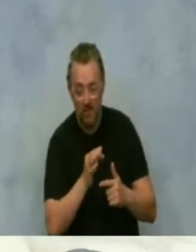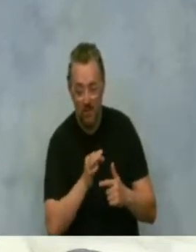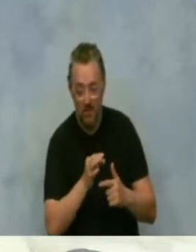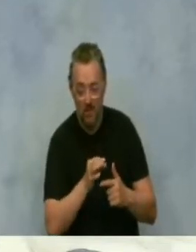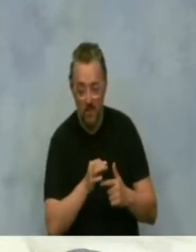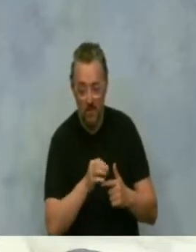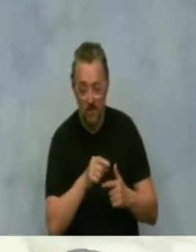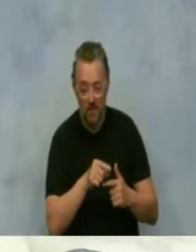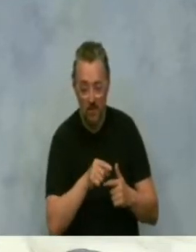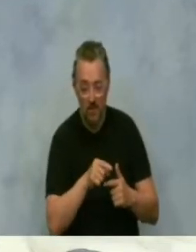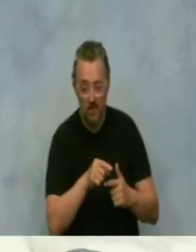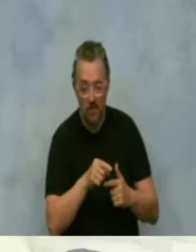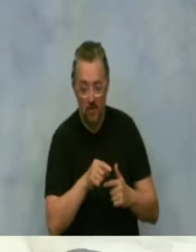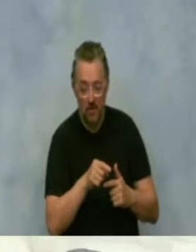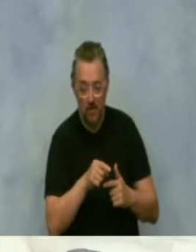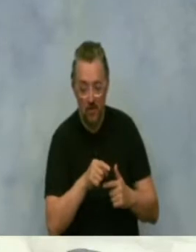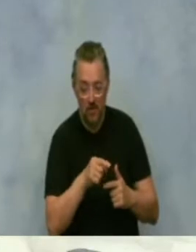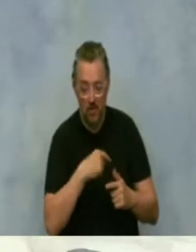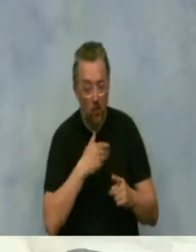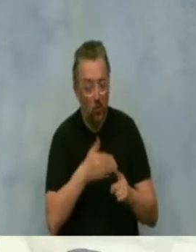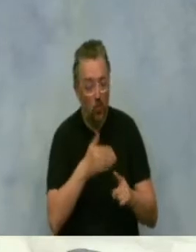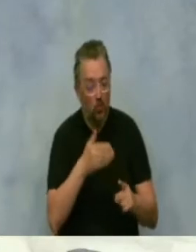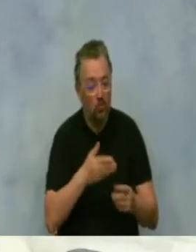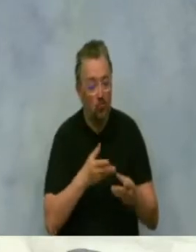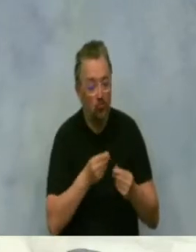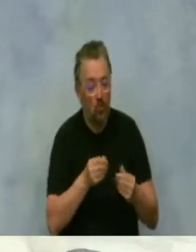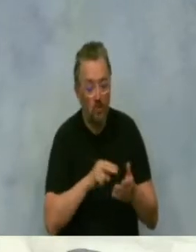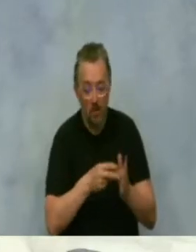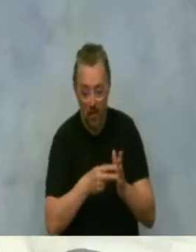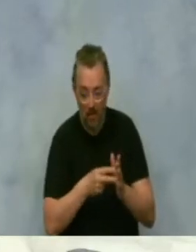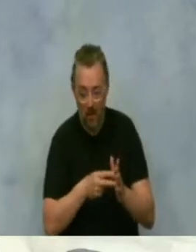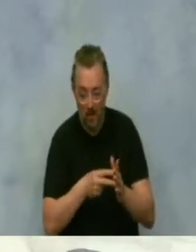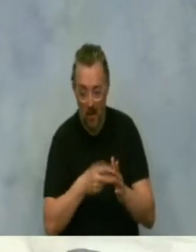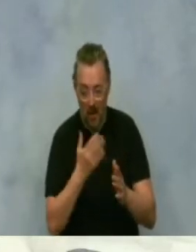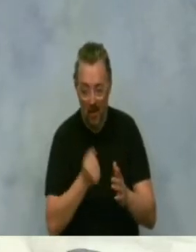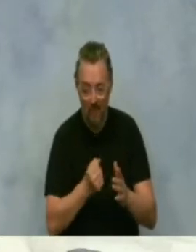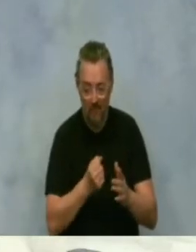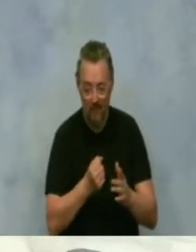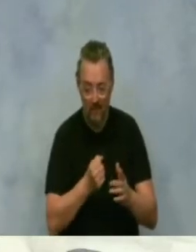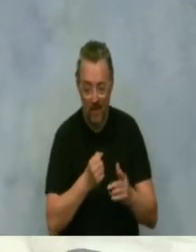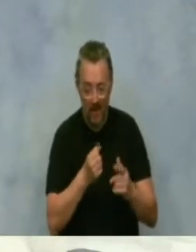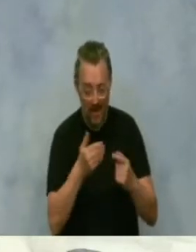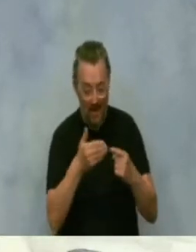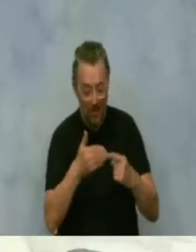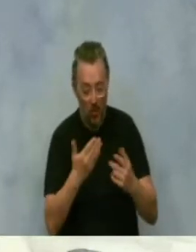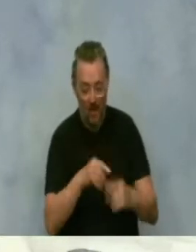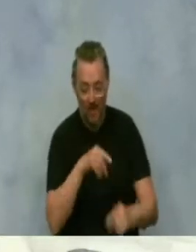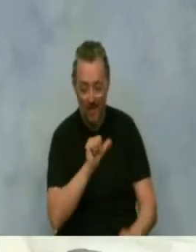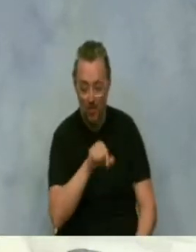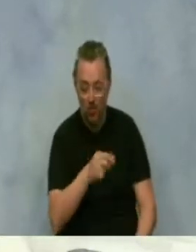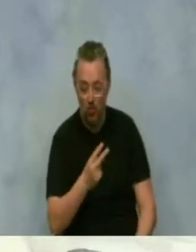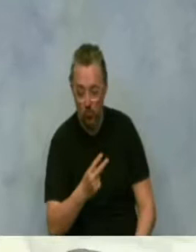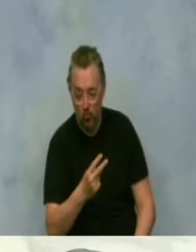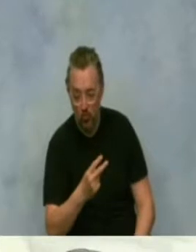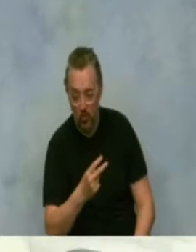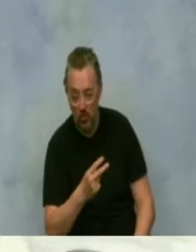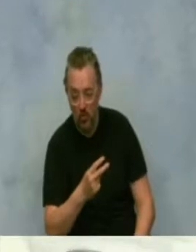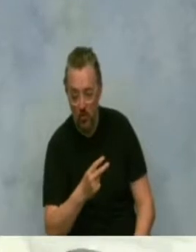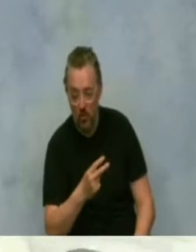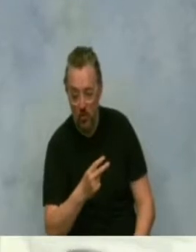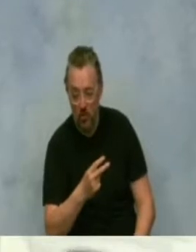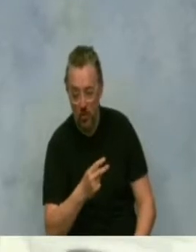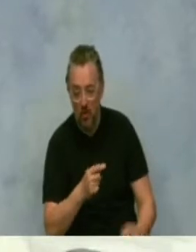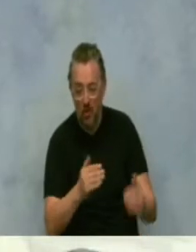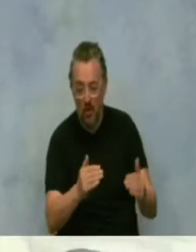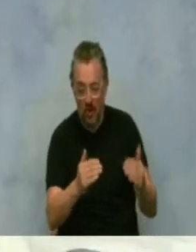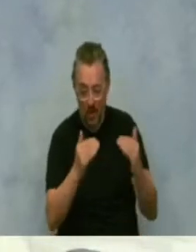so in terms of next step, we'll just note that the resource plan includes the majority of charter indicators at 6.2, and we will continue to monitor and report that as part of the scheduled